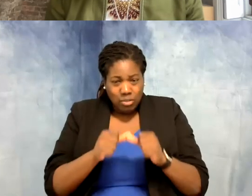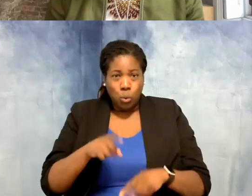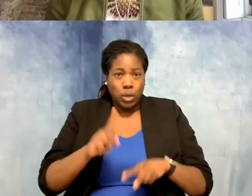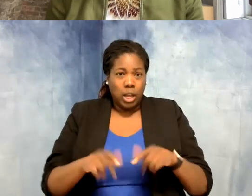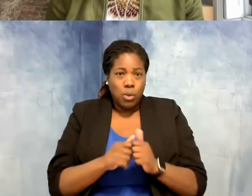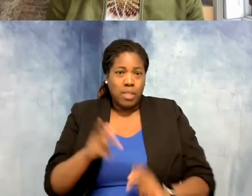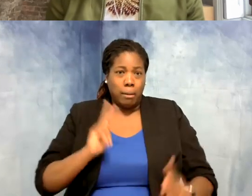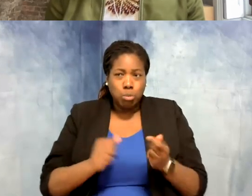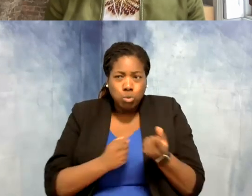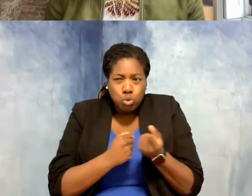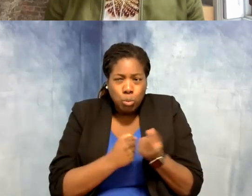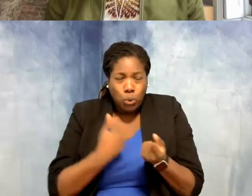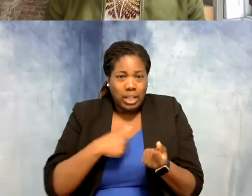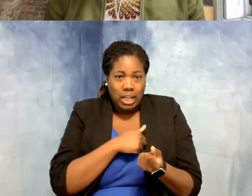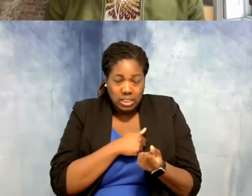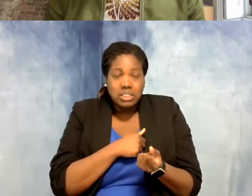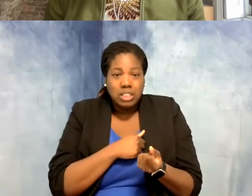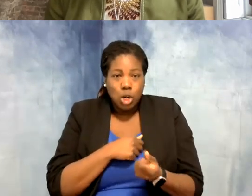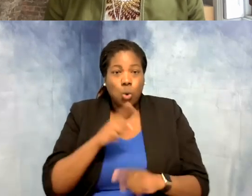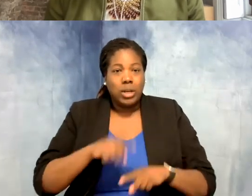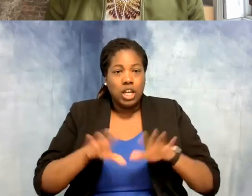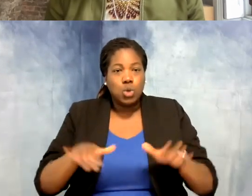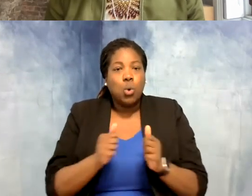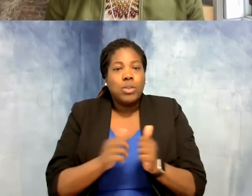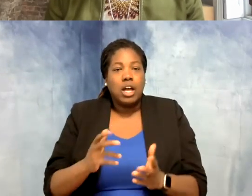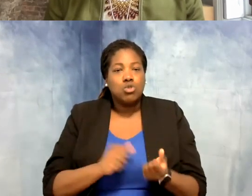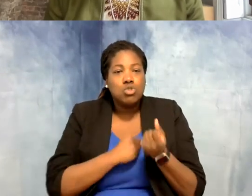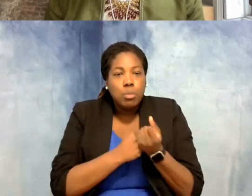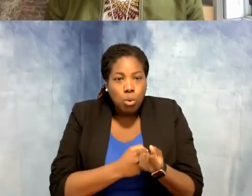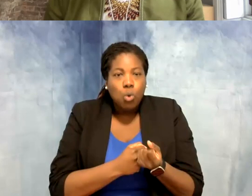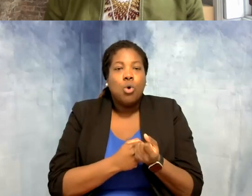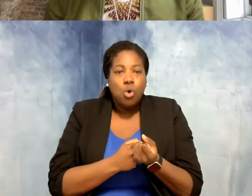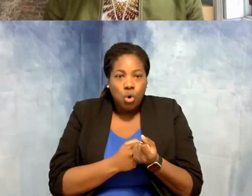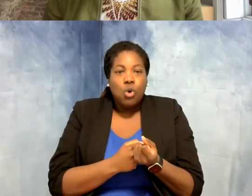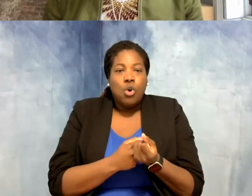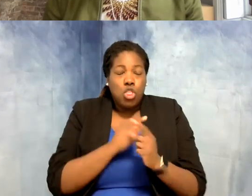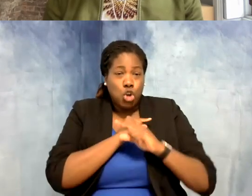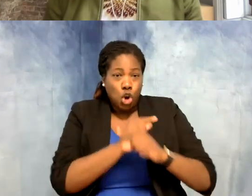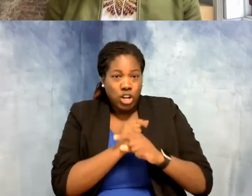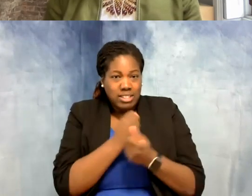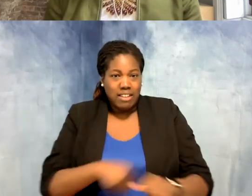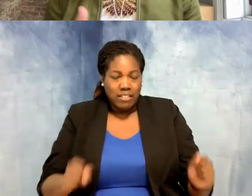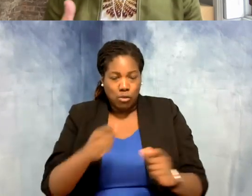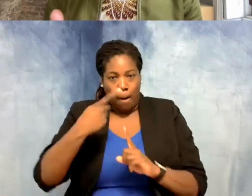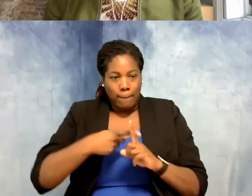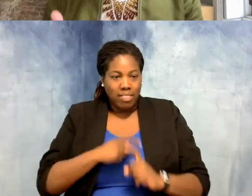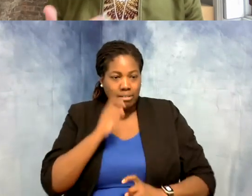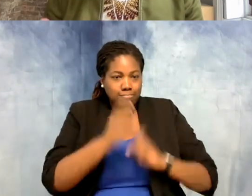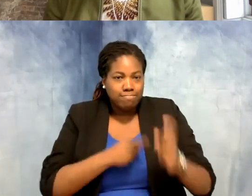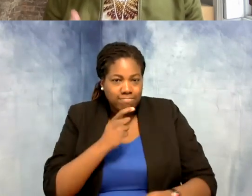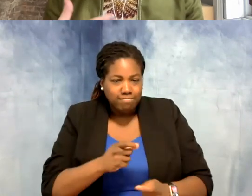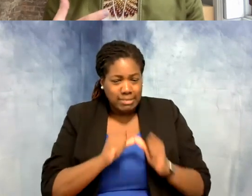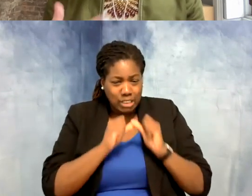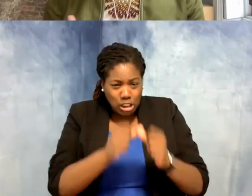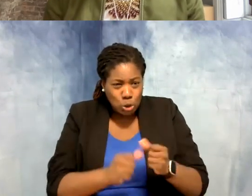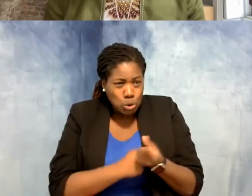without people's support. And certainly we couldn't do it without the support of the Guardians of Liberty, which are our monthly donors. Their ongoing